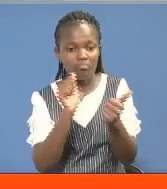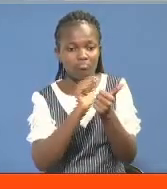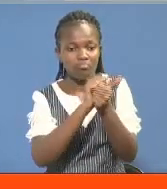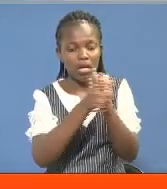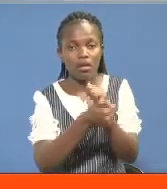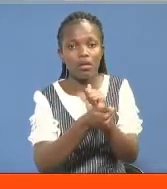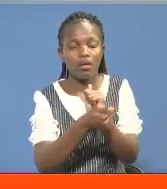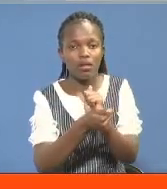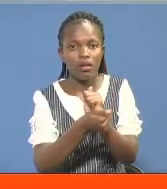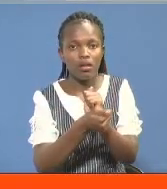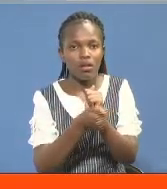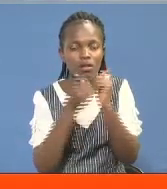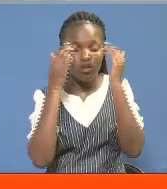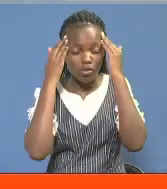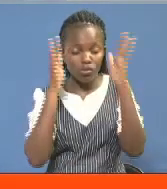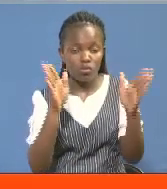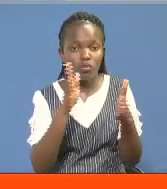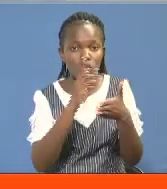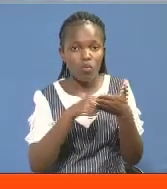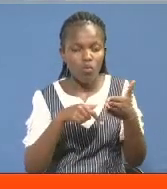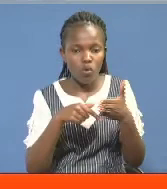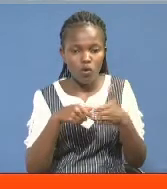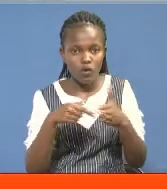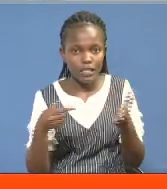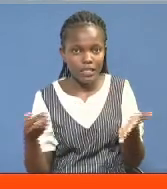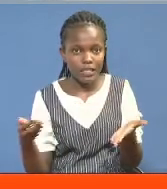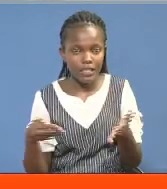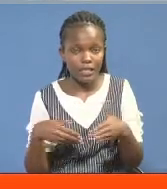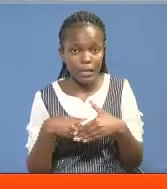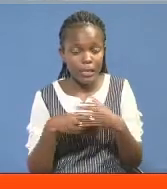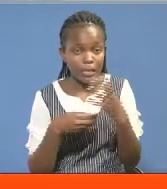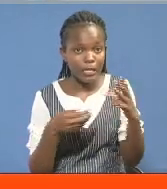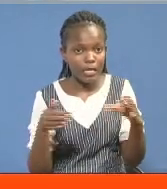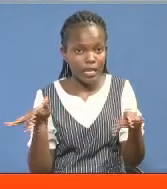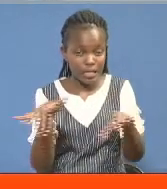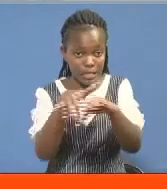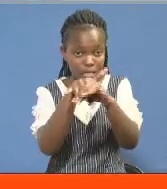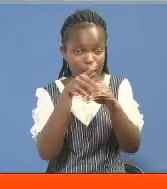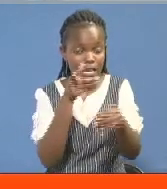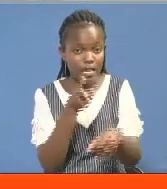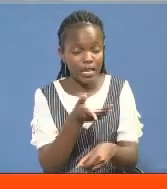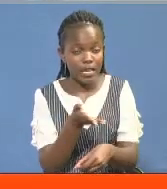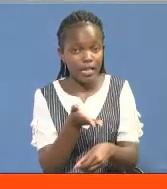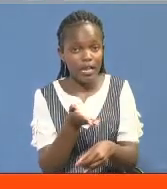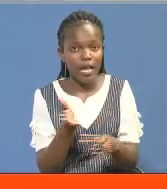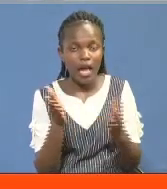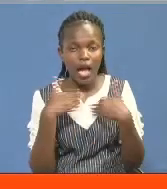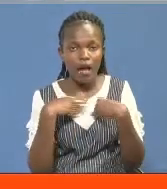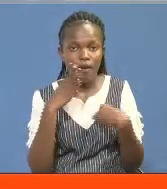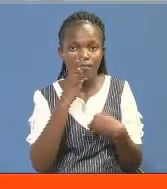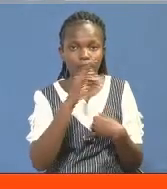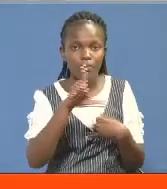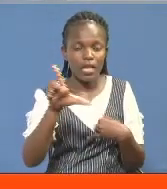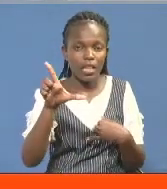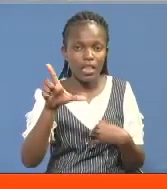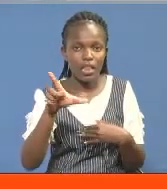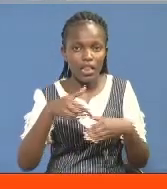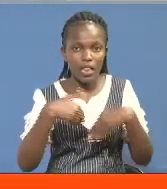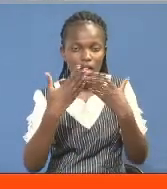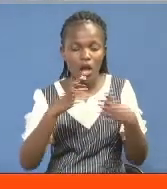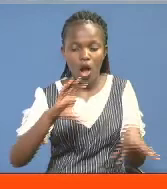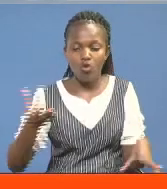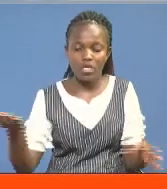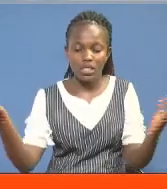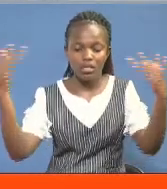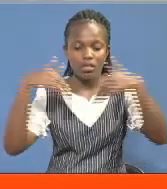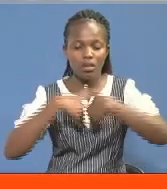not know what was inserted or what was removed. We now have a bill that has been presented to the county